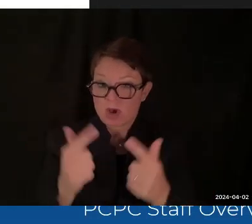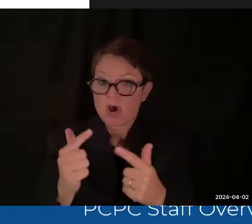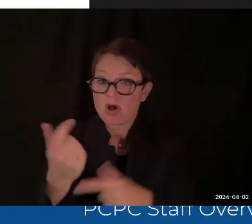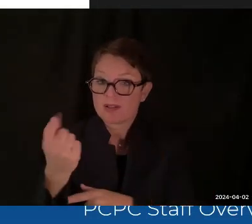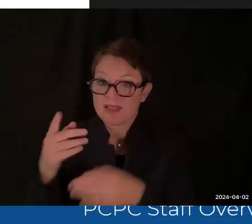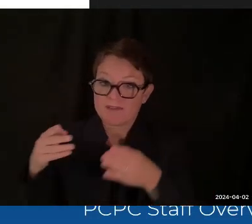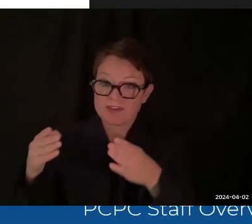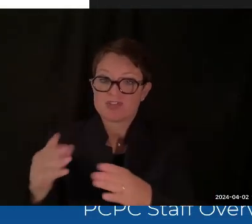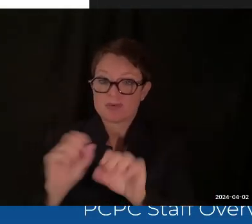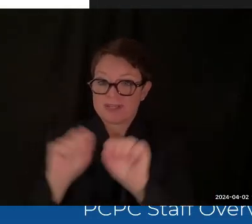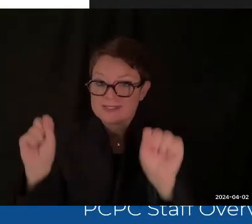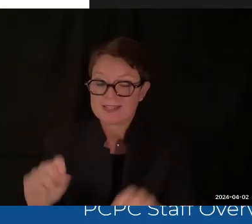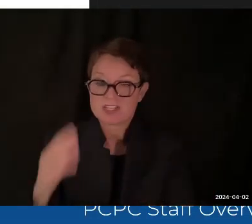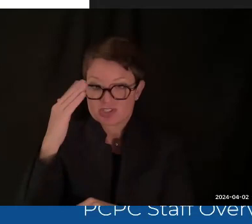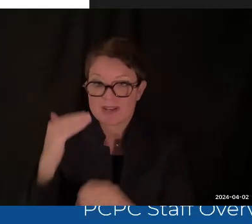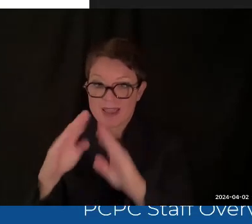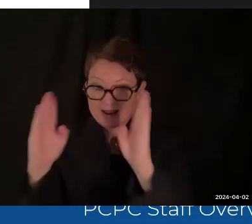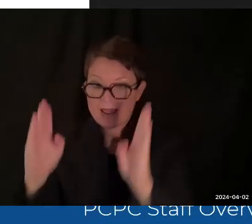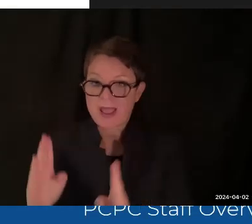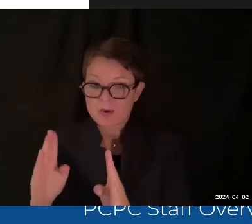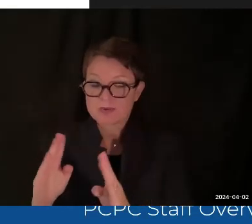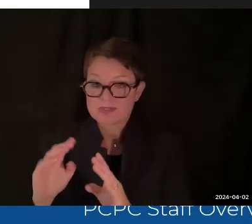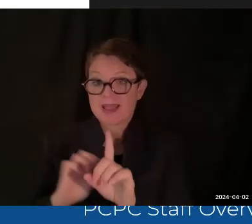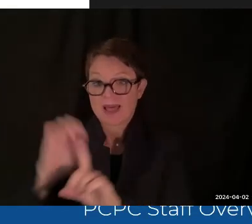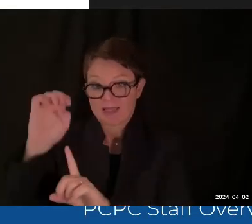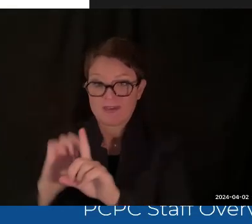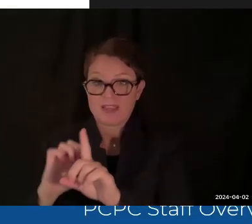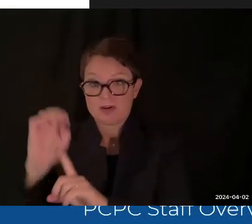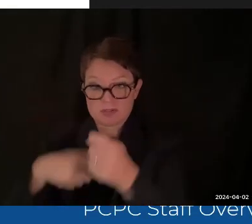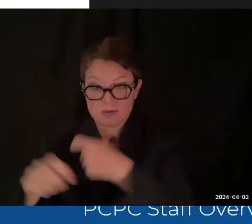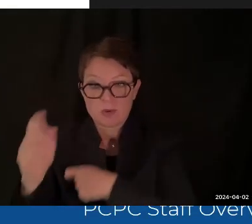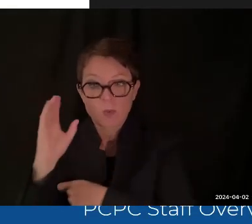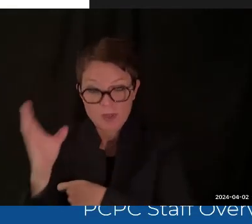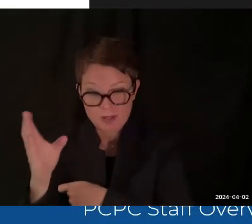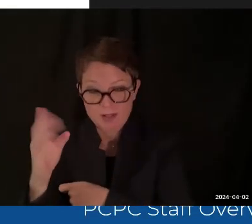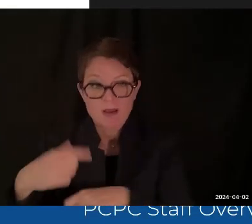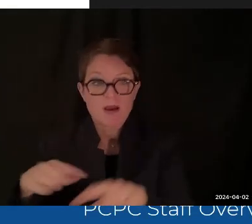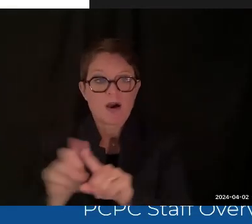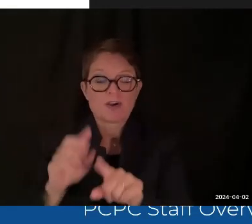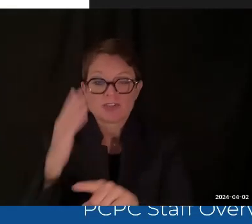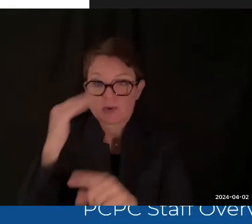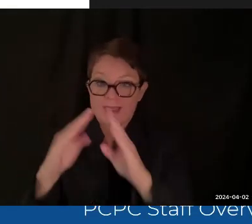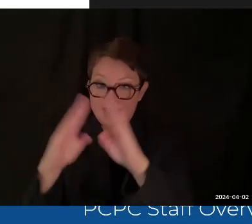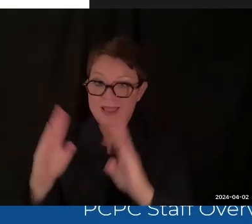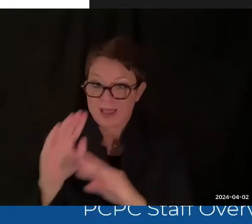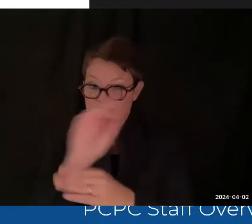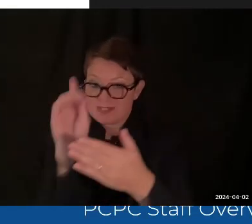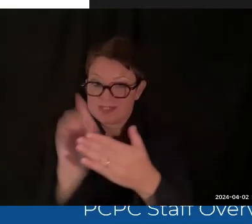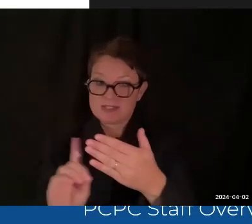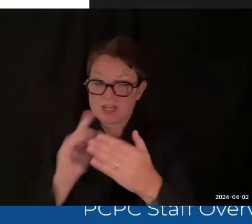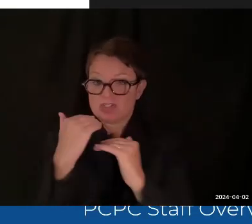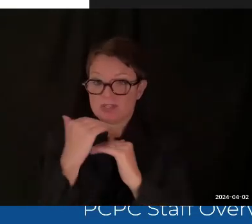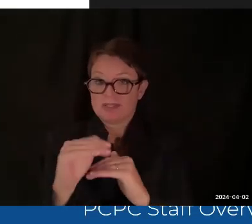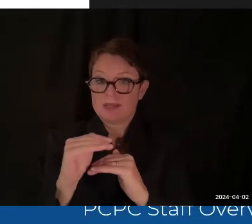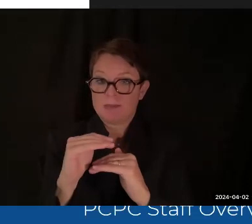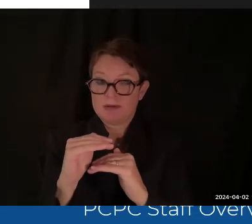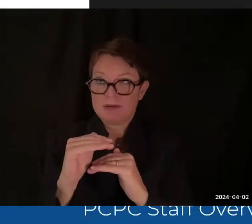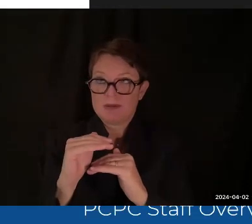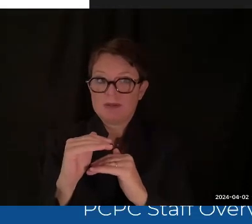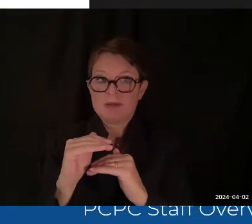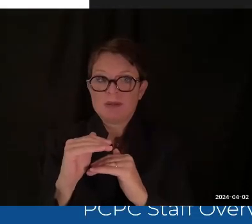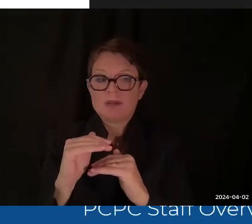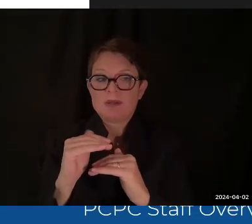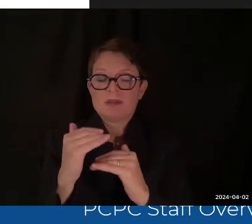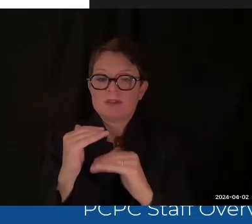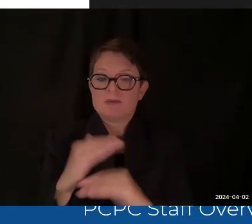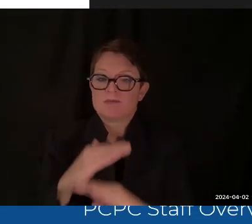11th Street Station head houses and elevators, and that head house design should minimize obstruction of historic Reading